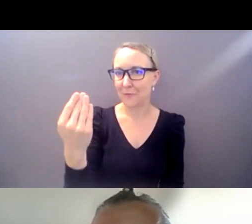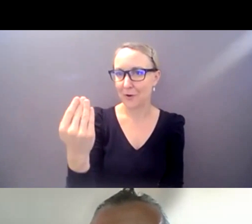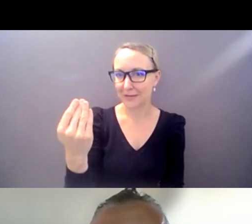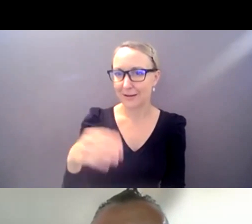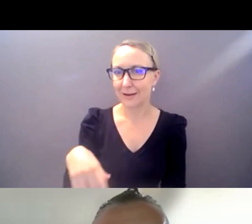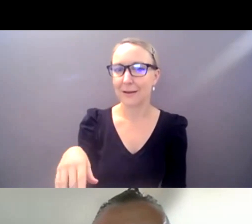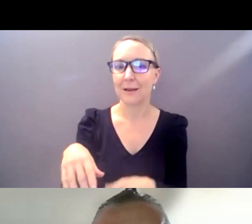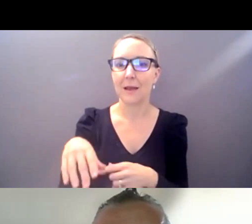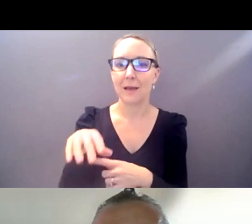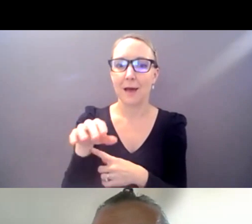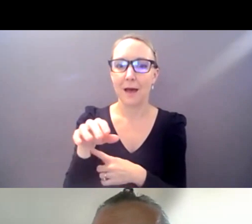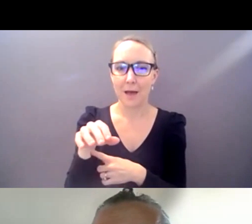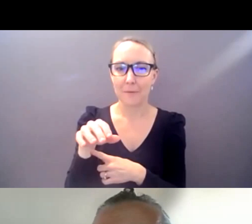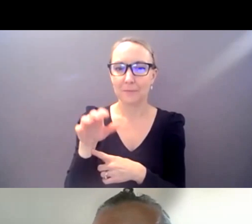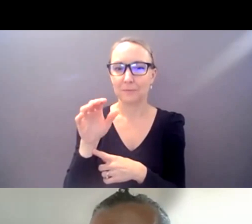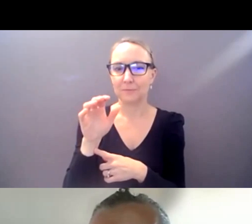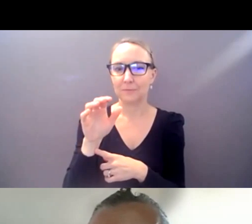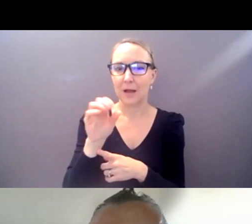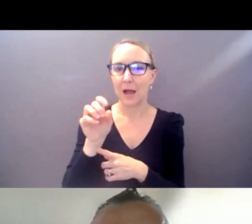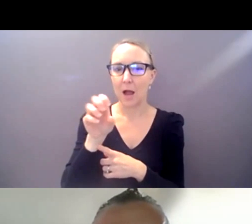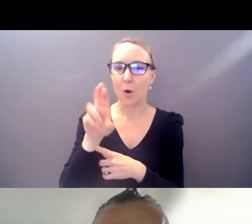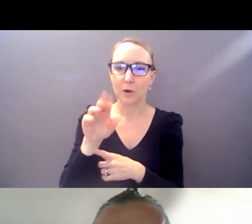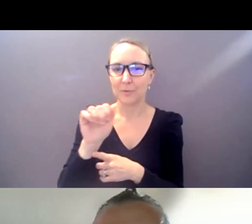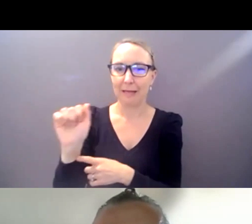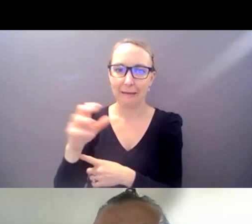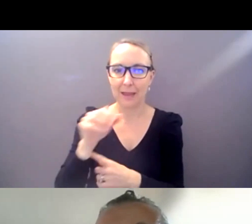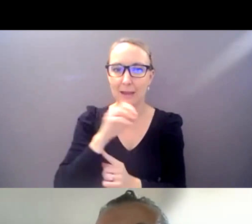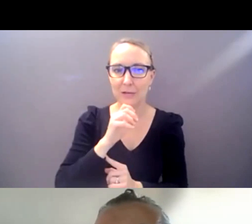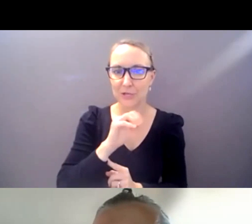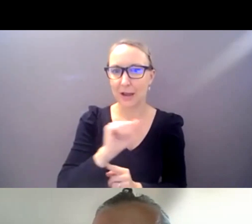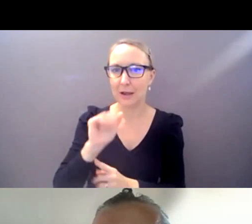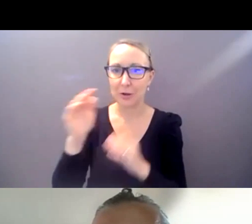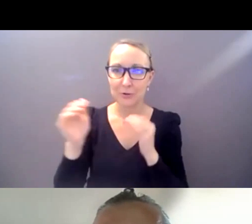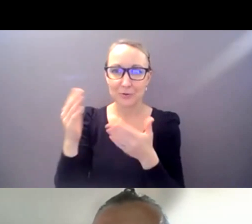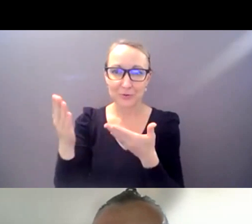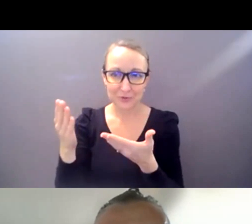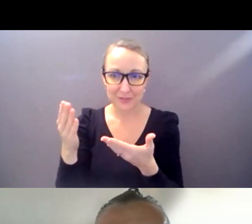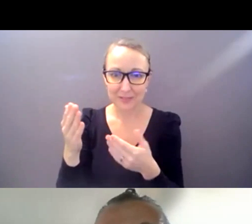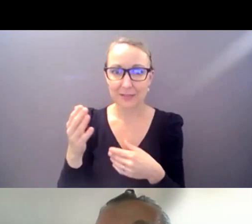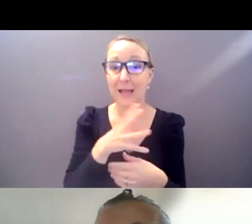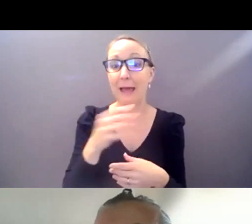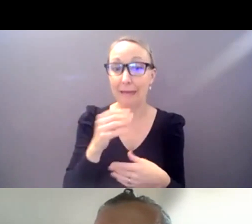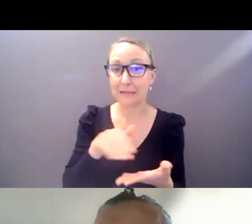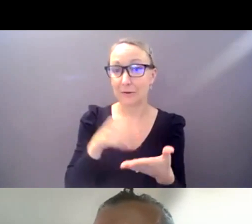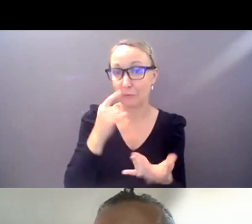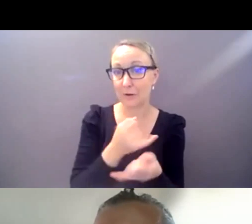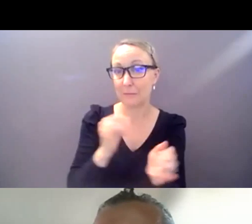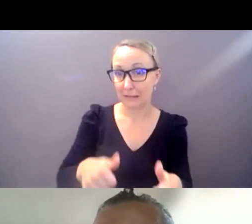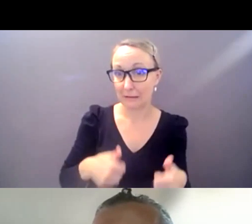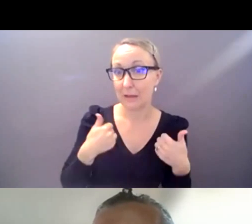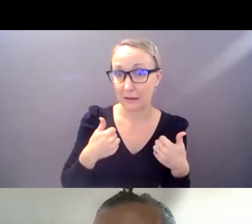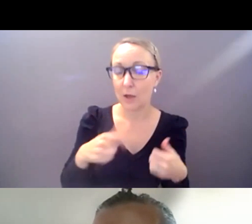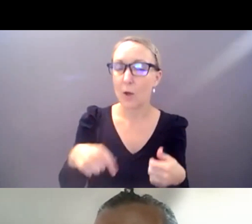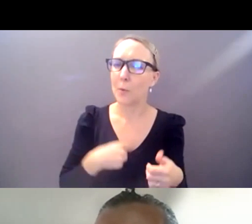Marin Aging and Adult Services, and Marin Center for Independent Living really recognized the need for coordinated